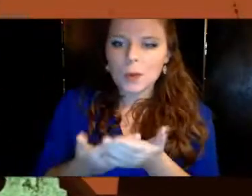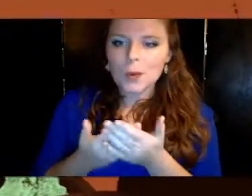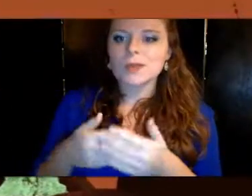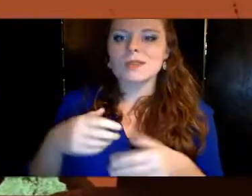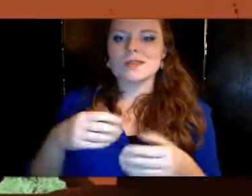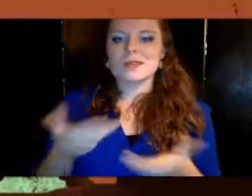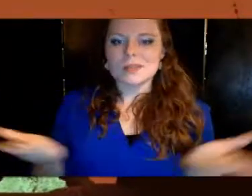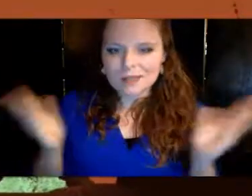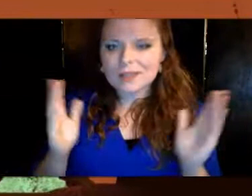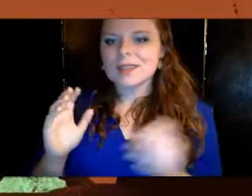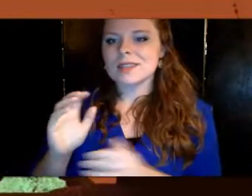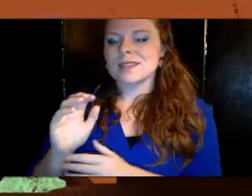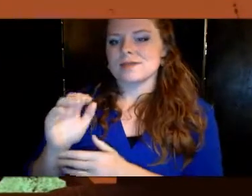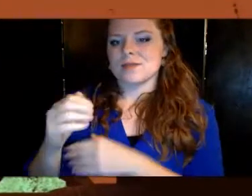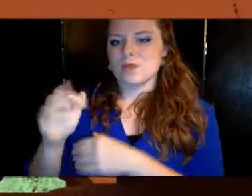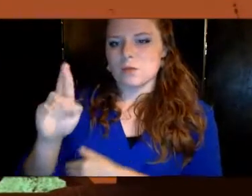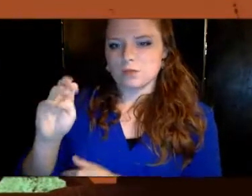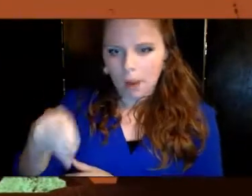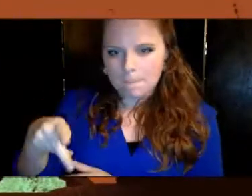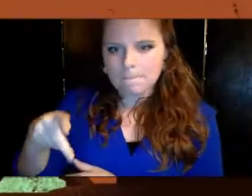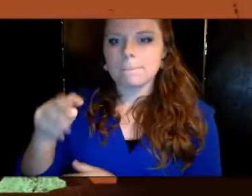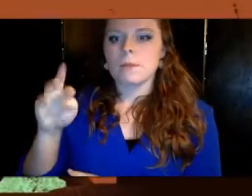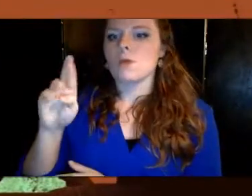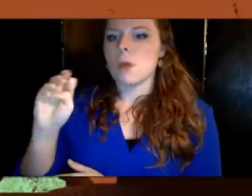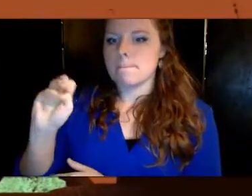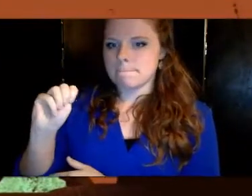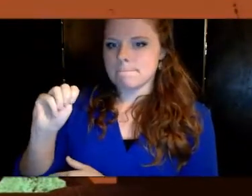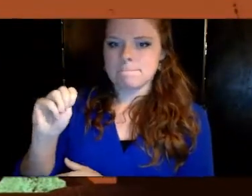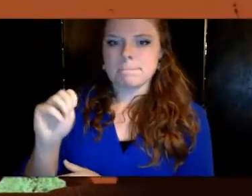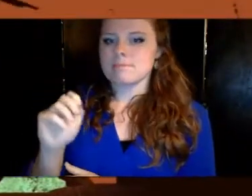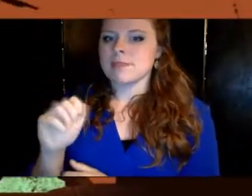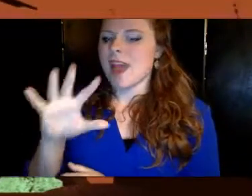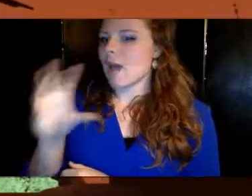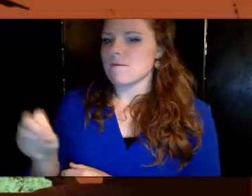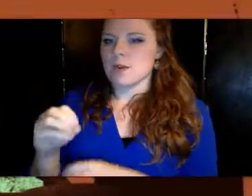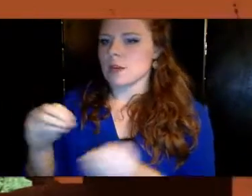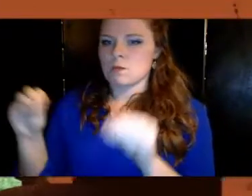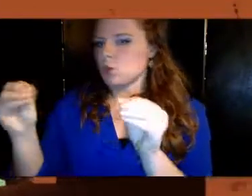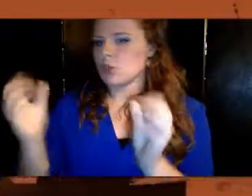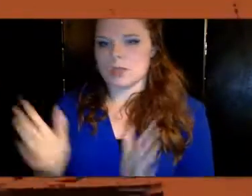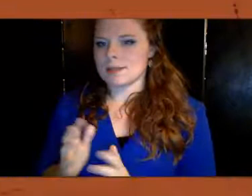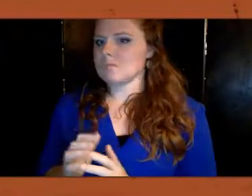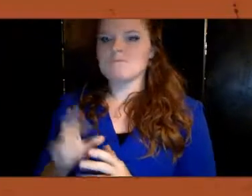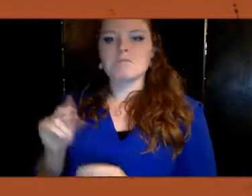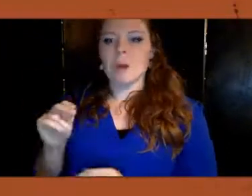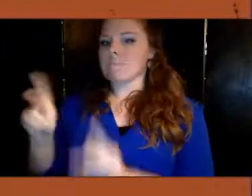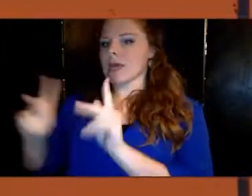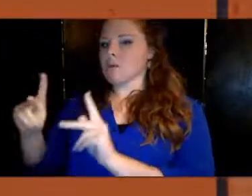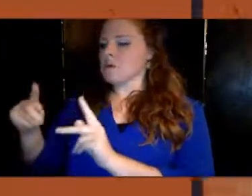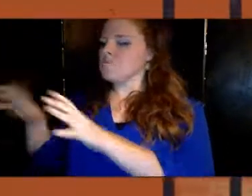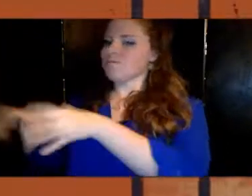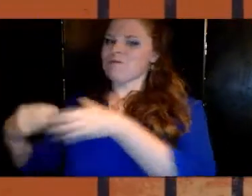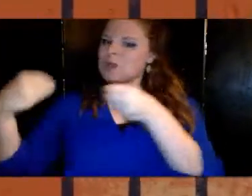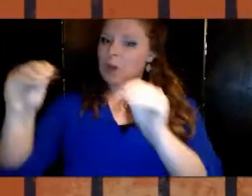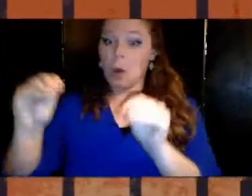for slaves, African kings and merchants had little reason to hesitate. They viewed the people they sold not